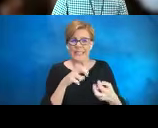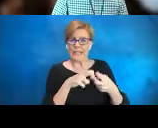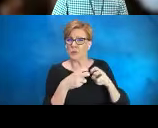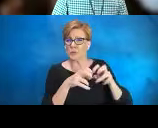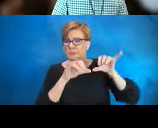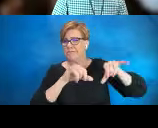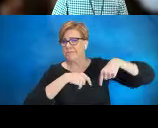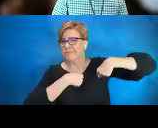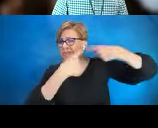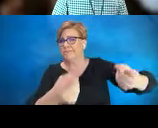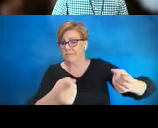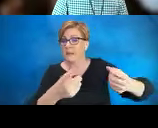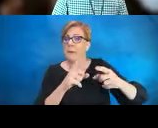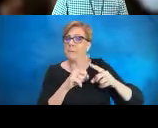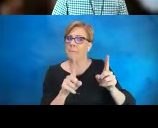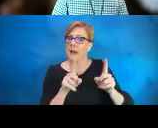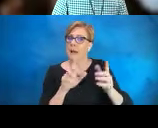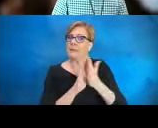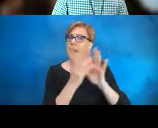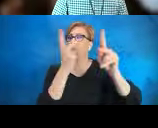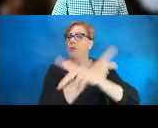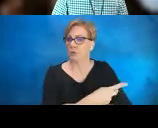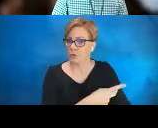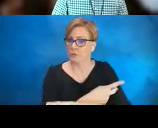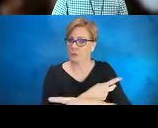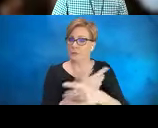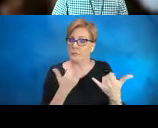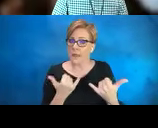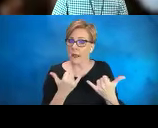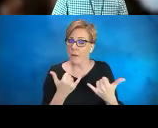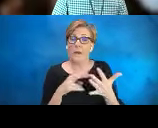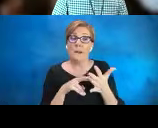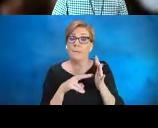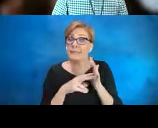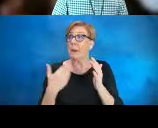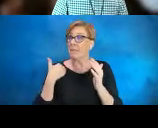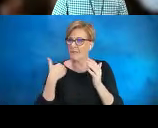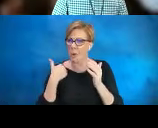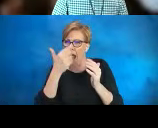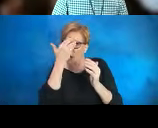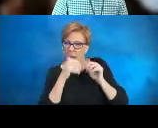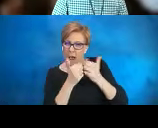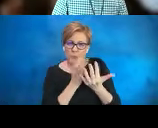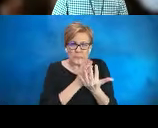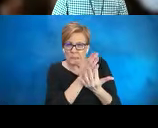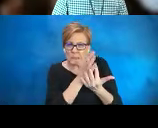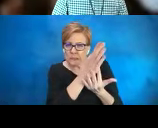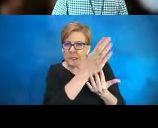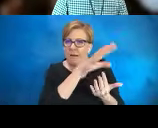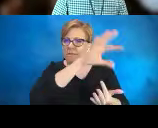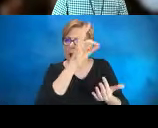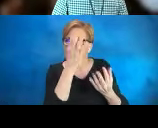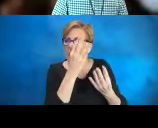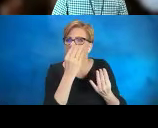before, but there were new aspects to them that made it harder to use the same strategies to push past them. And people found